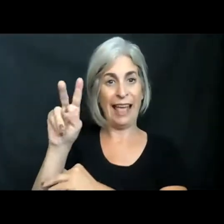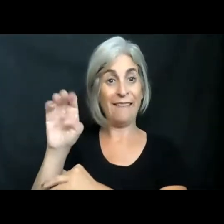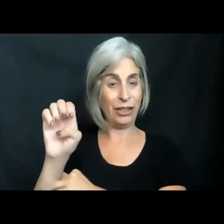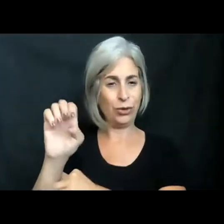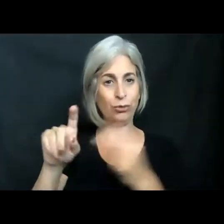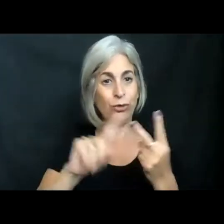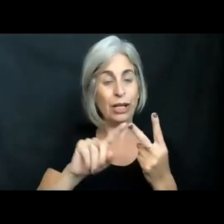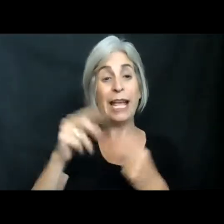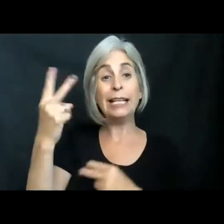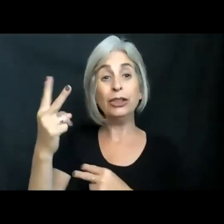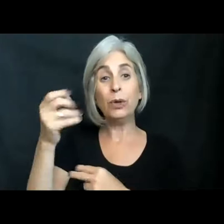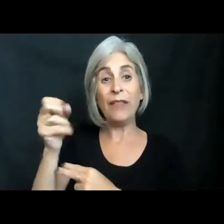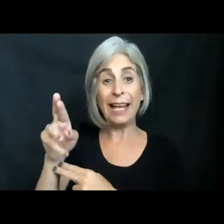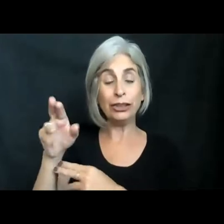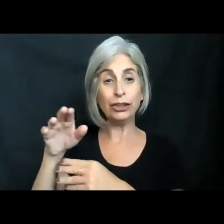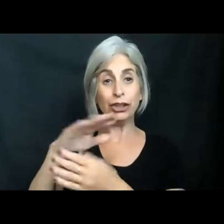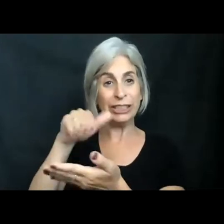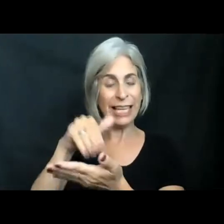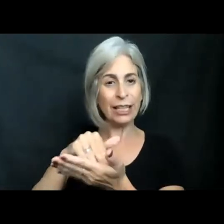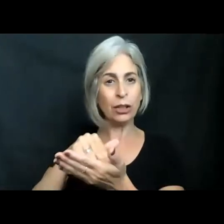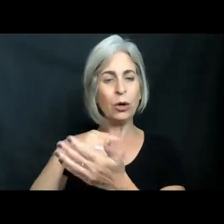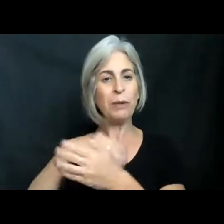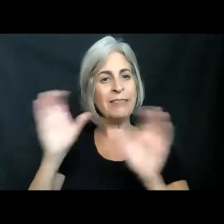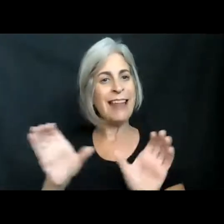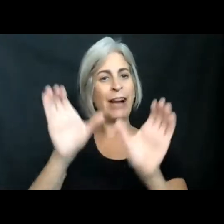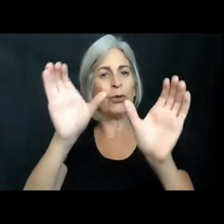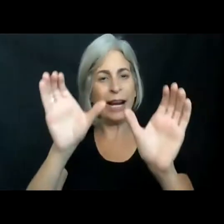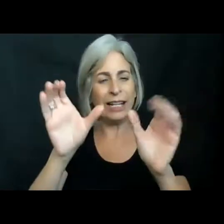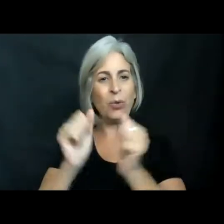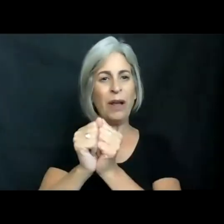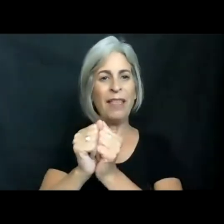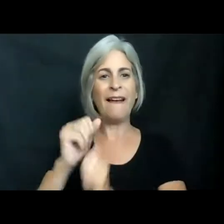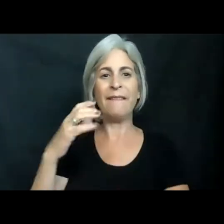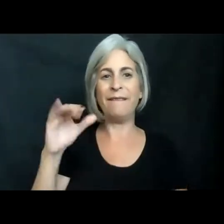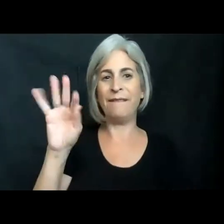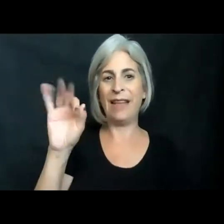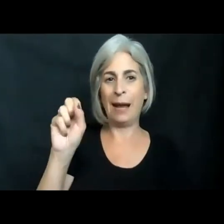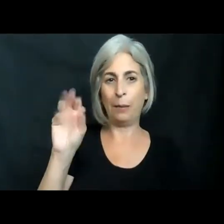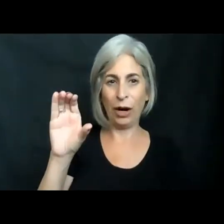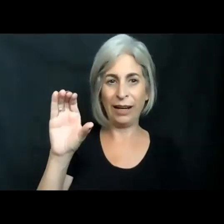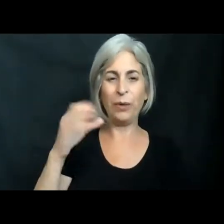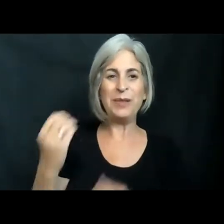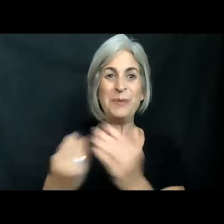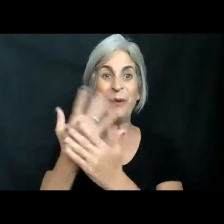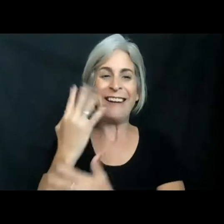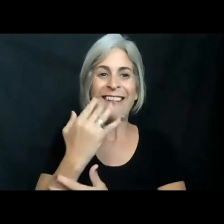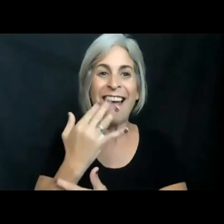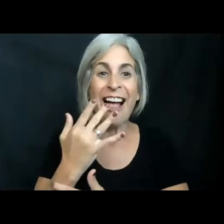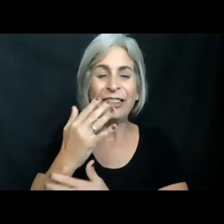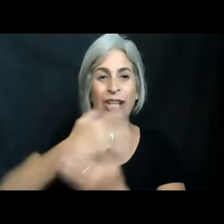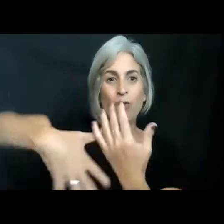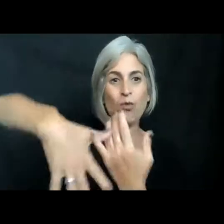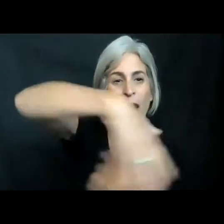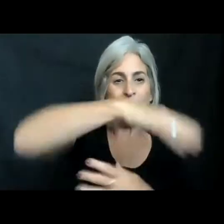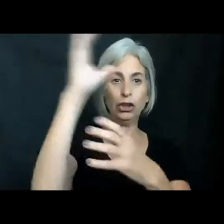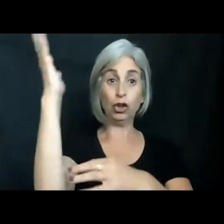at the Hester Center will be dressed up in sustainable recycled fabrics and spring colors. They're really beautiful. So